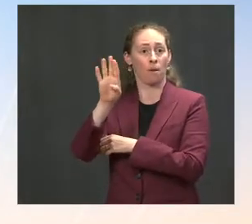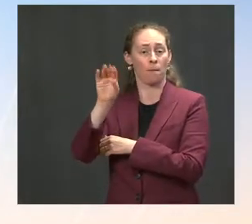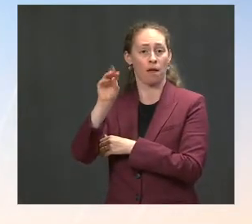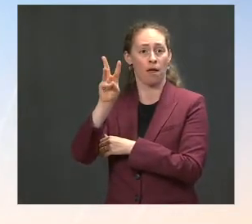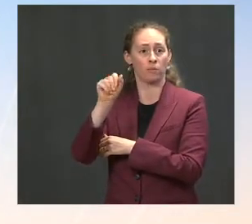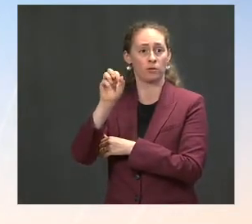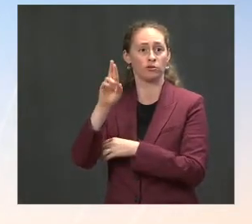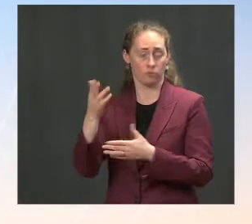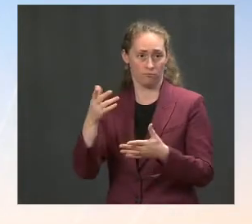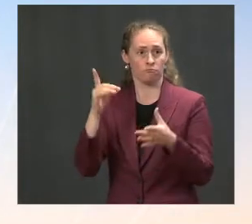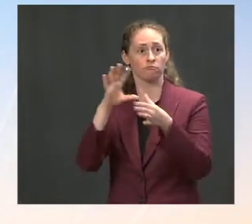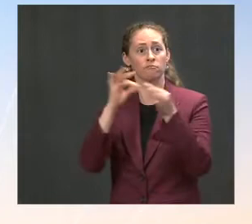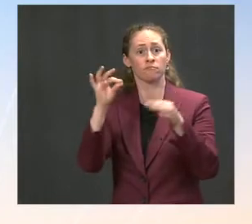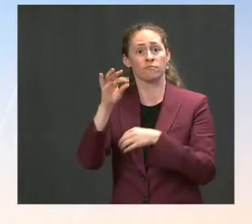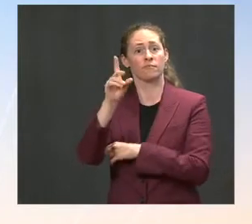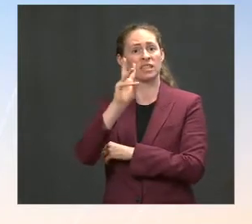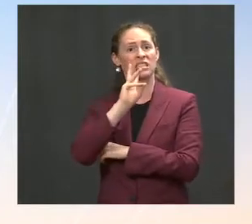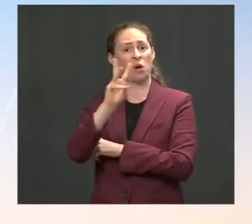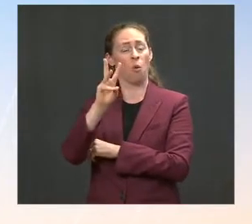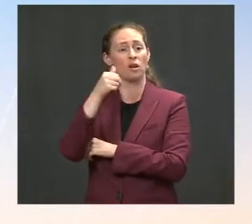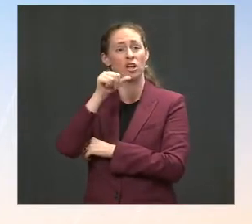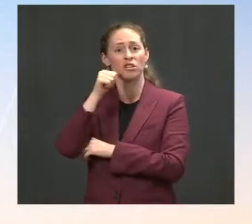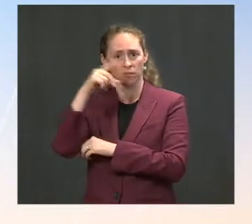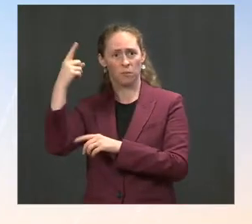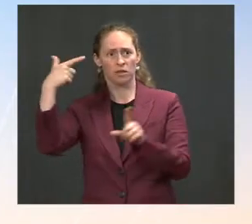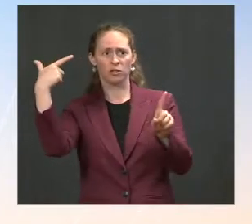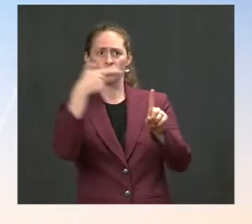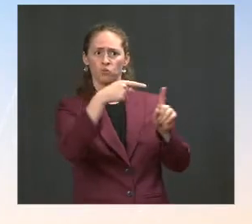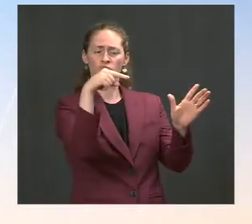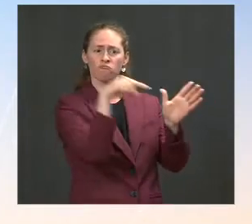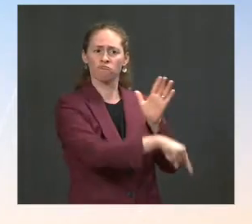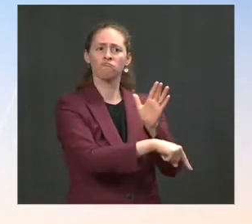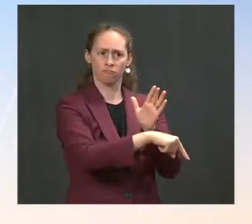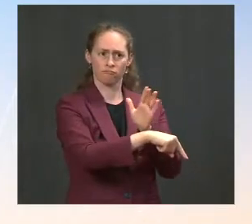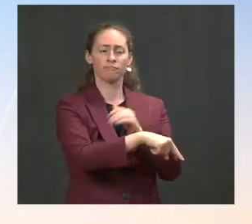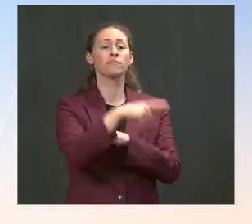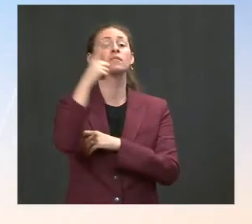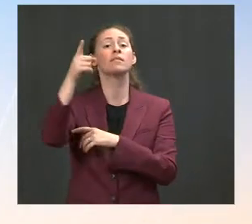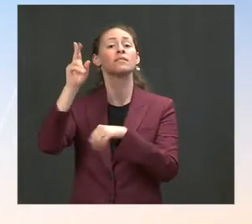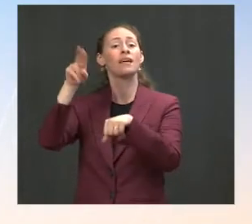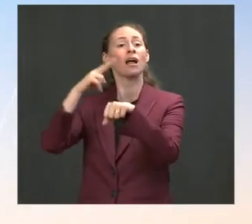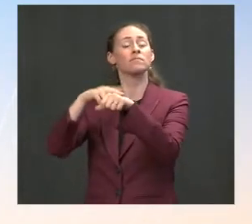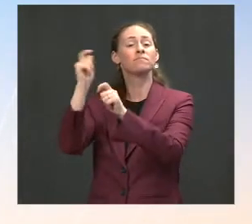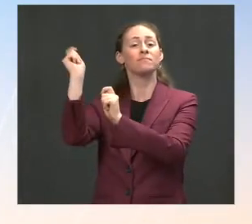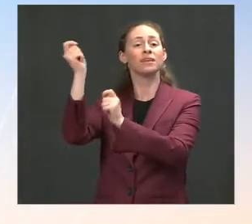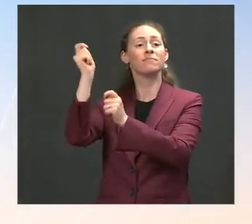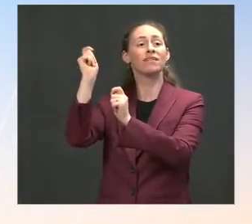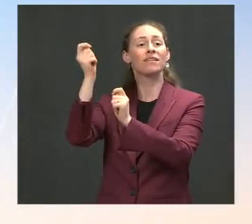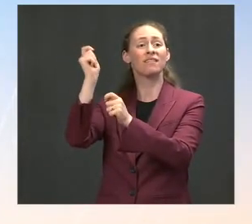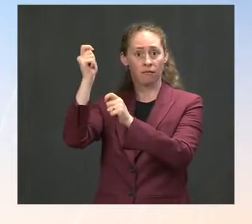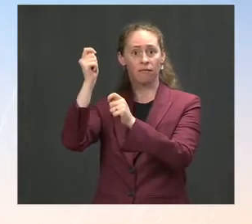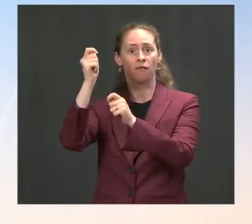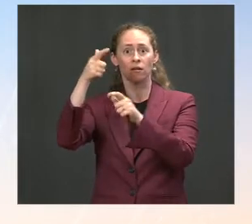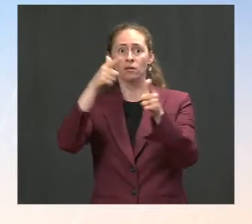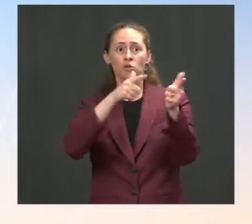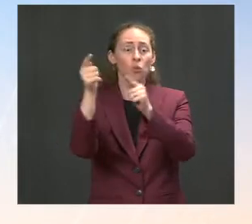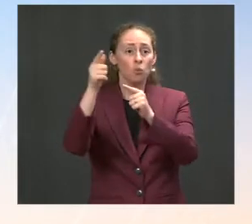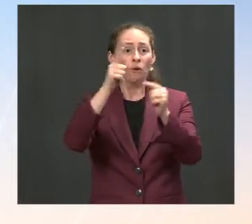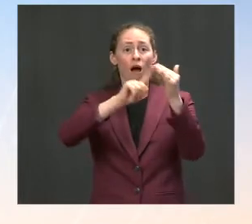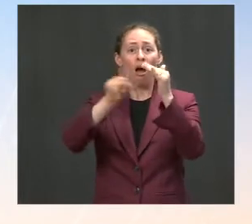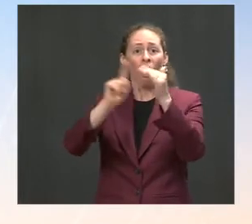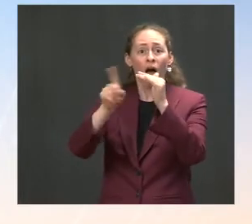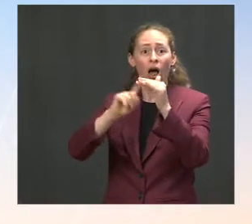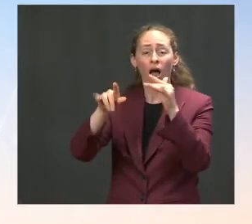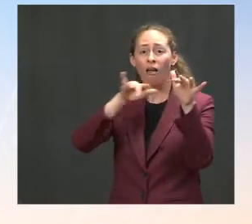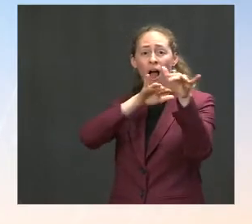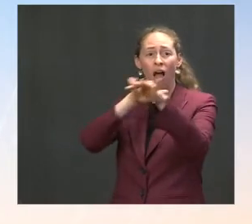was shot and killed. A Nationals game had to be evacuated, and then there's this incident last night where diners are diving for cover. So at what point would the